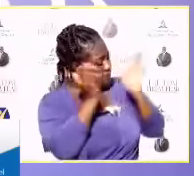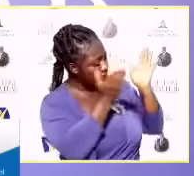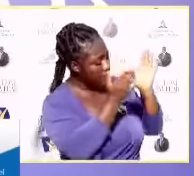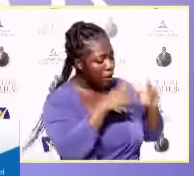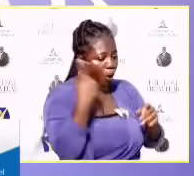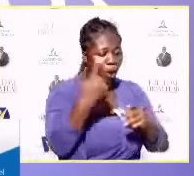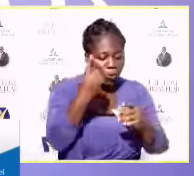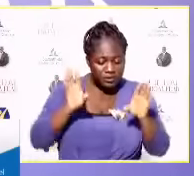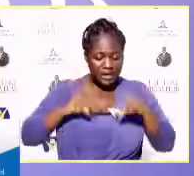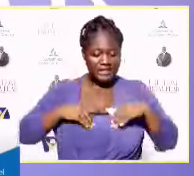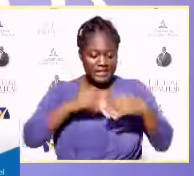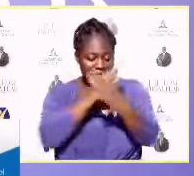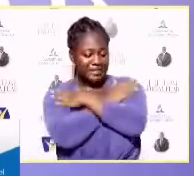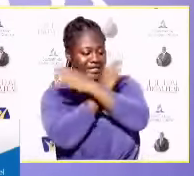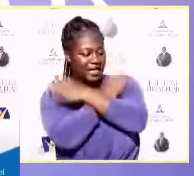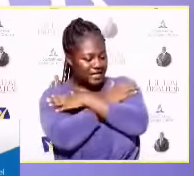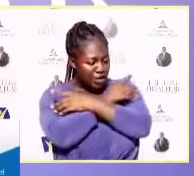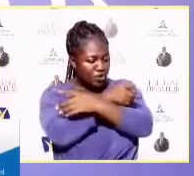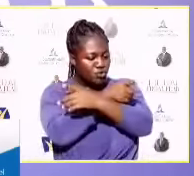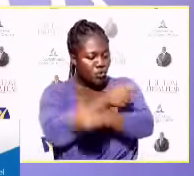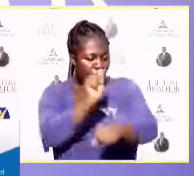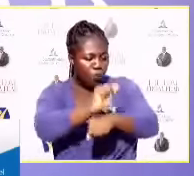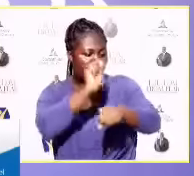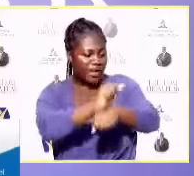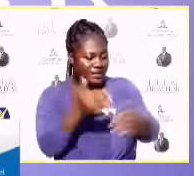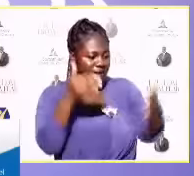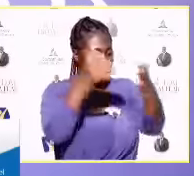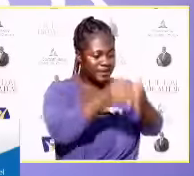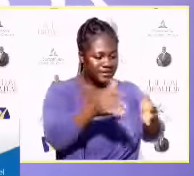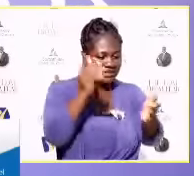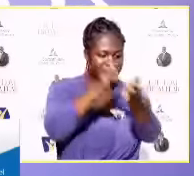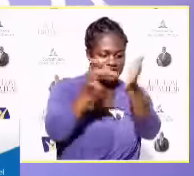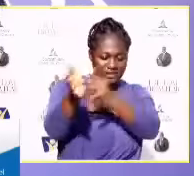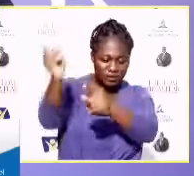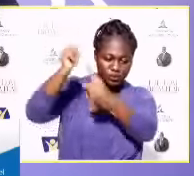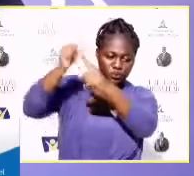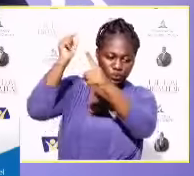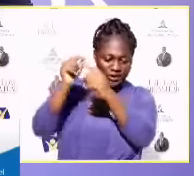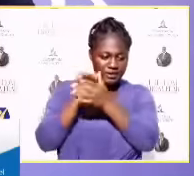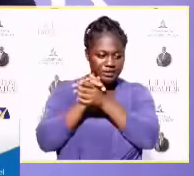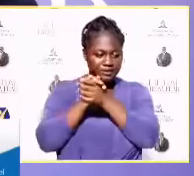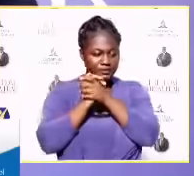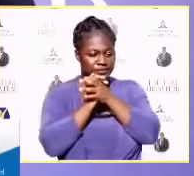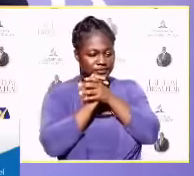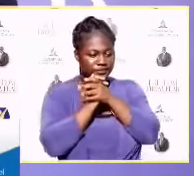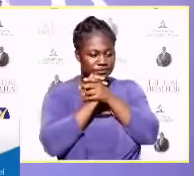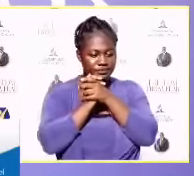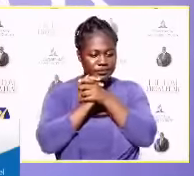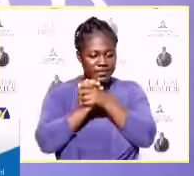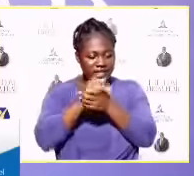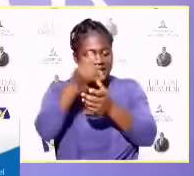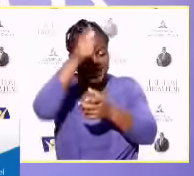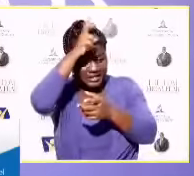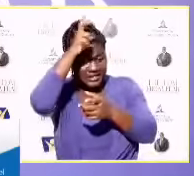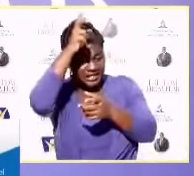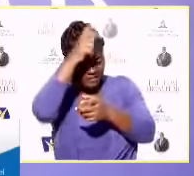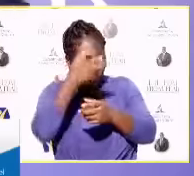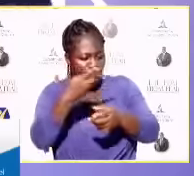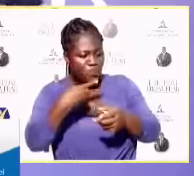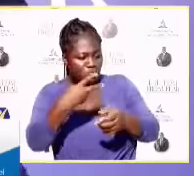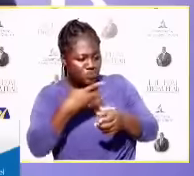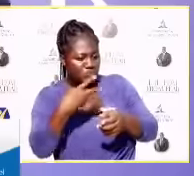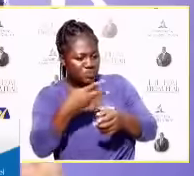you are working against Jesus Christ. And the devil wants you and me